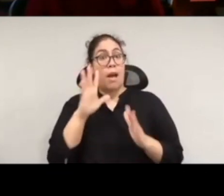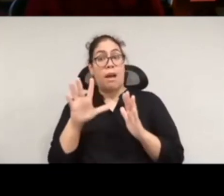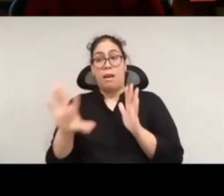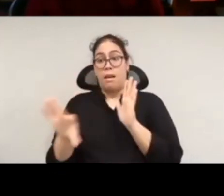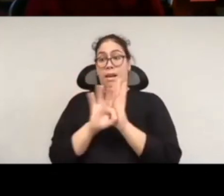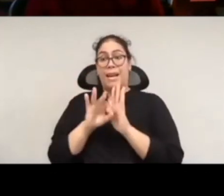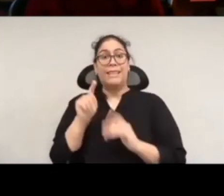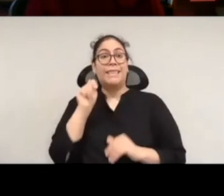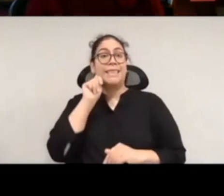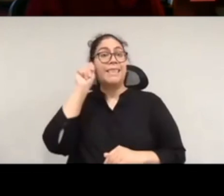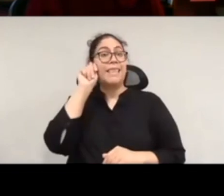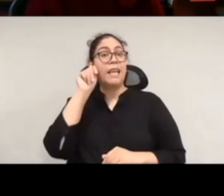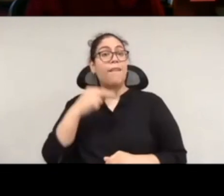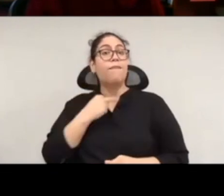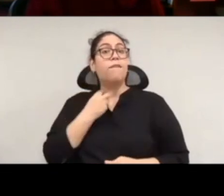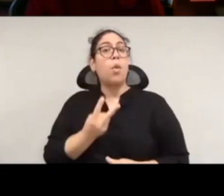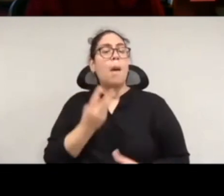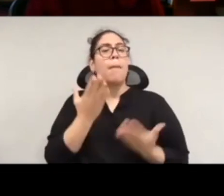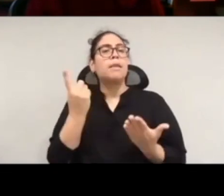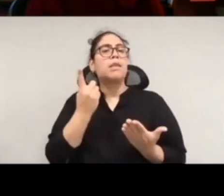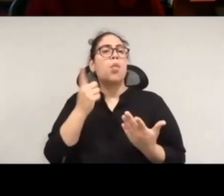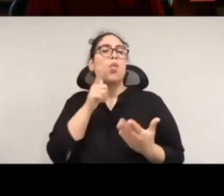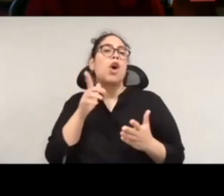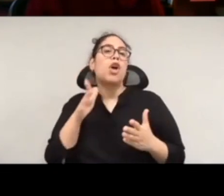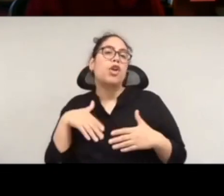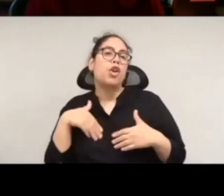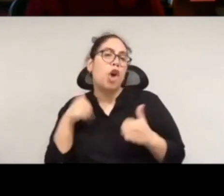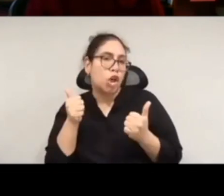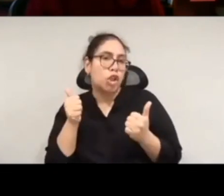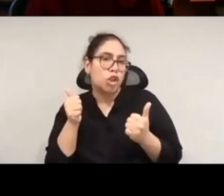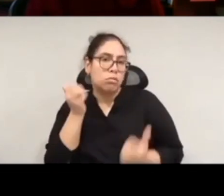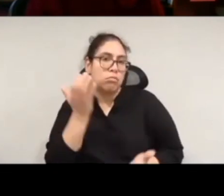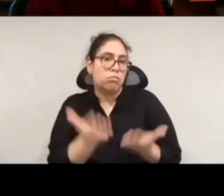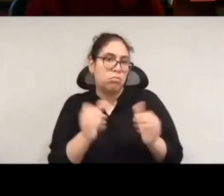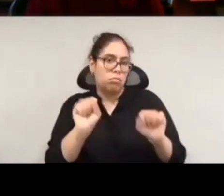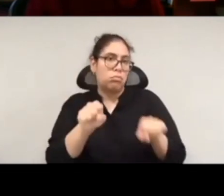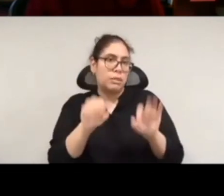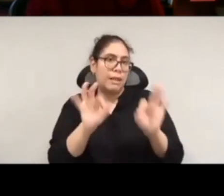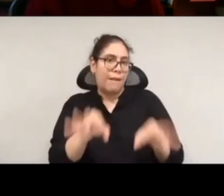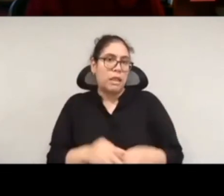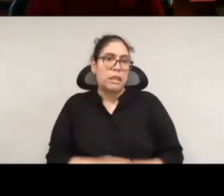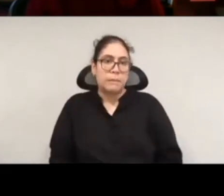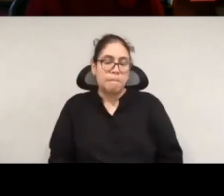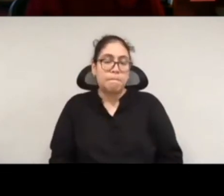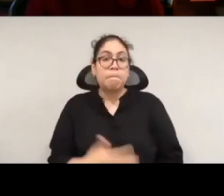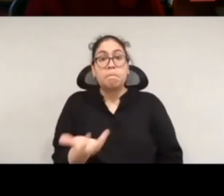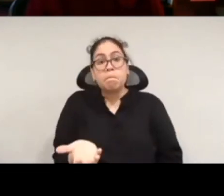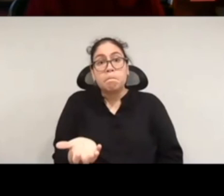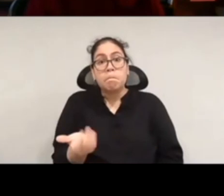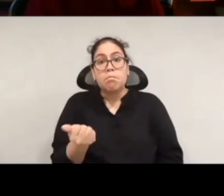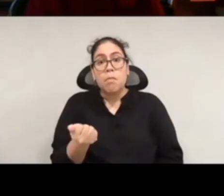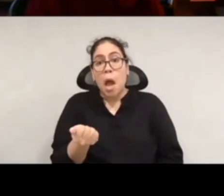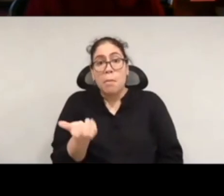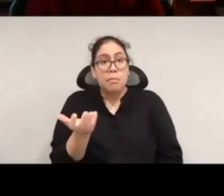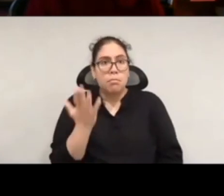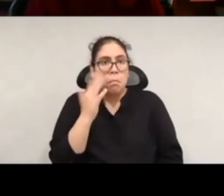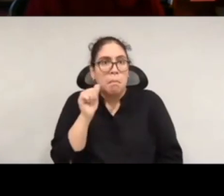but someone on the younger side, certainly. But I mean, why